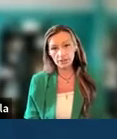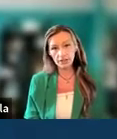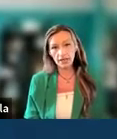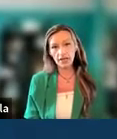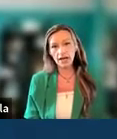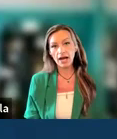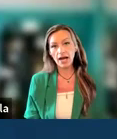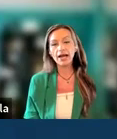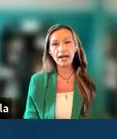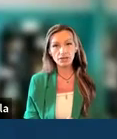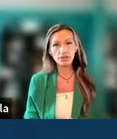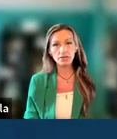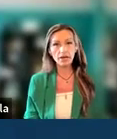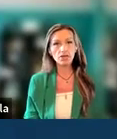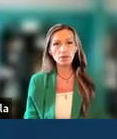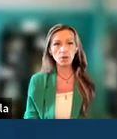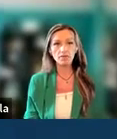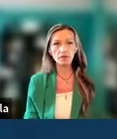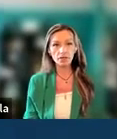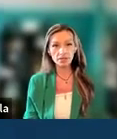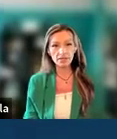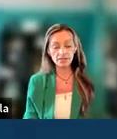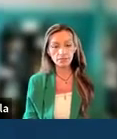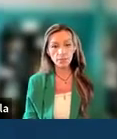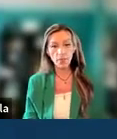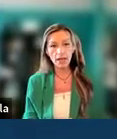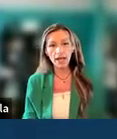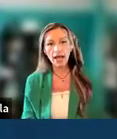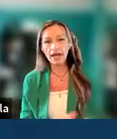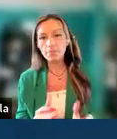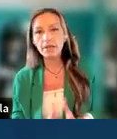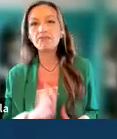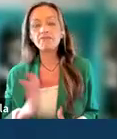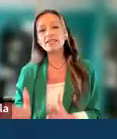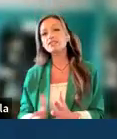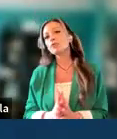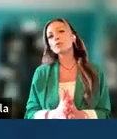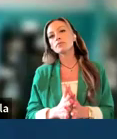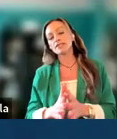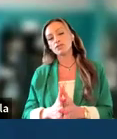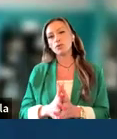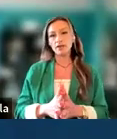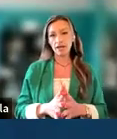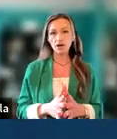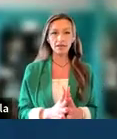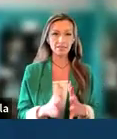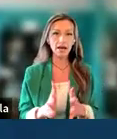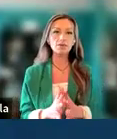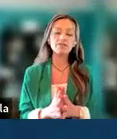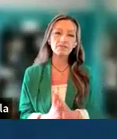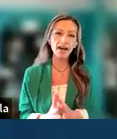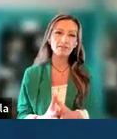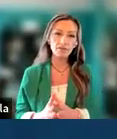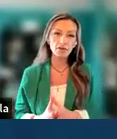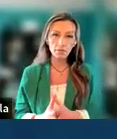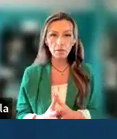out, I entered the monitoring program for nurses. And I'm going to fast forward my story there because that